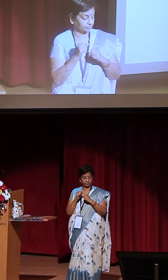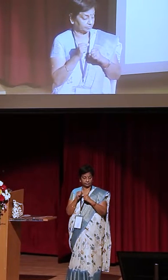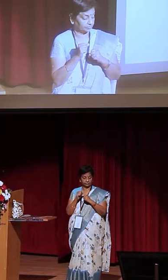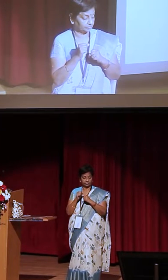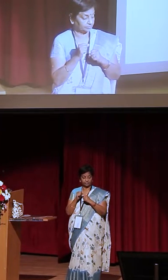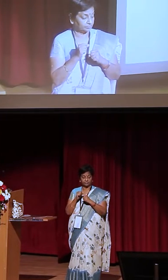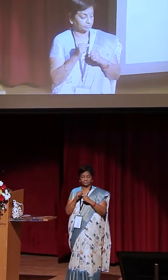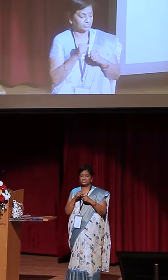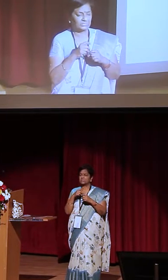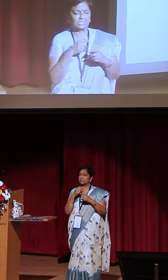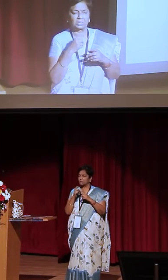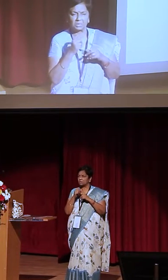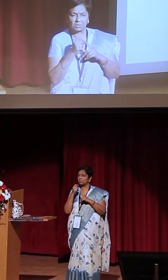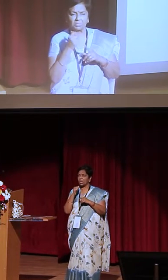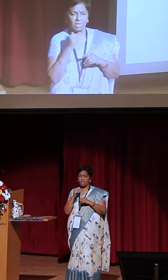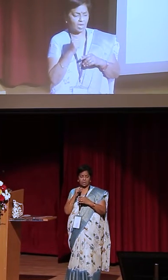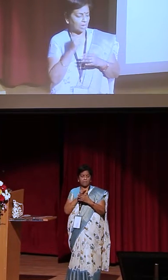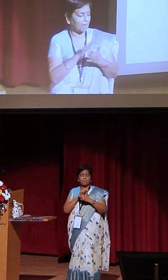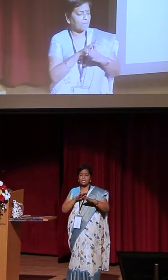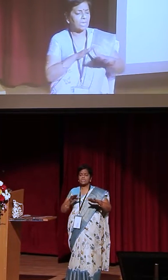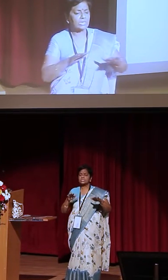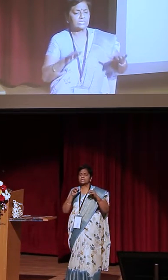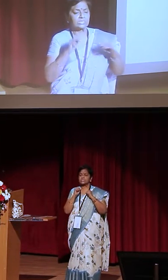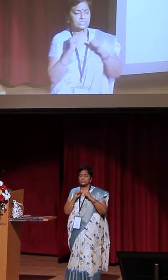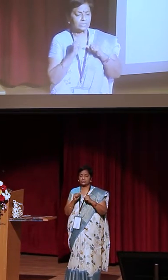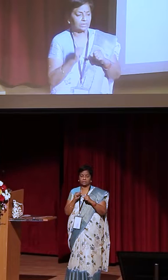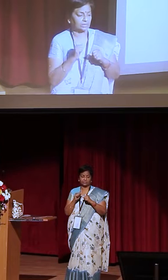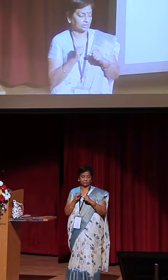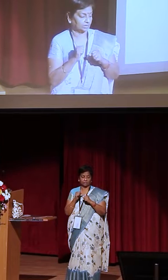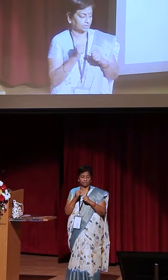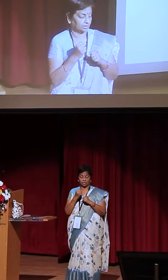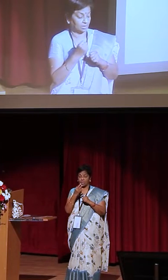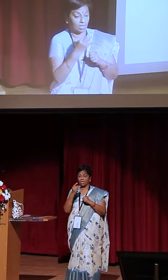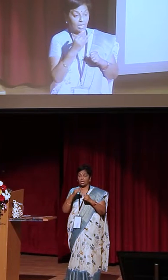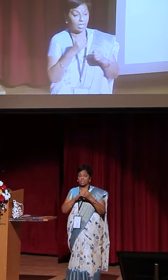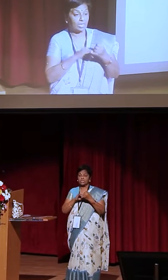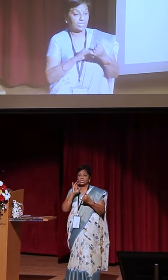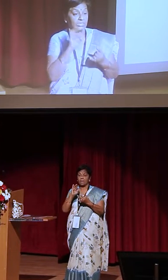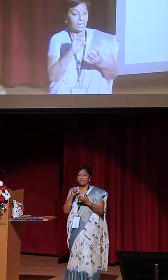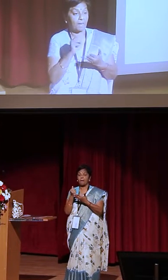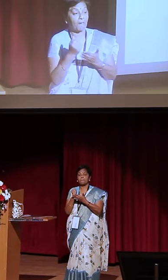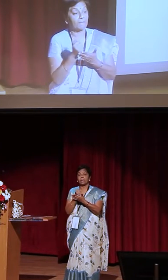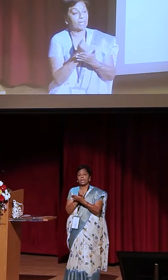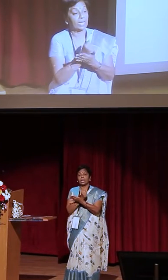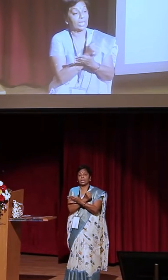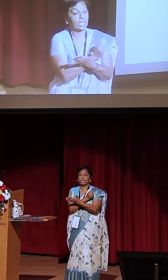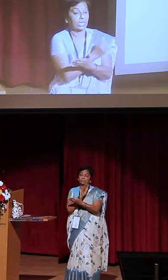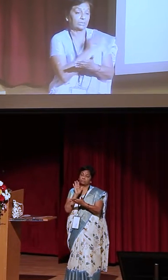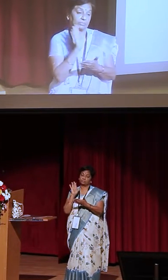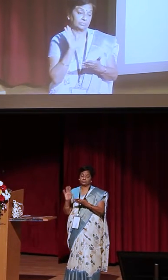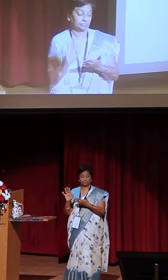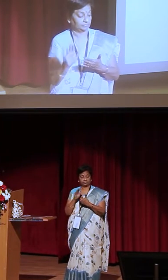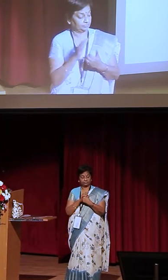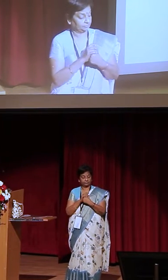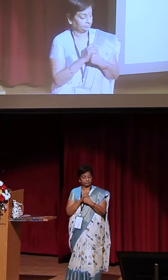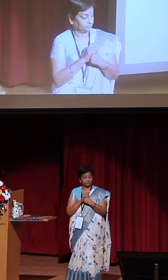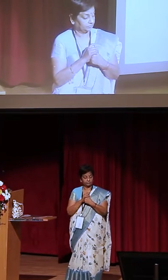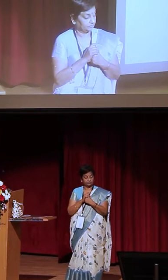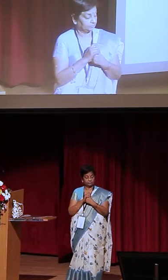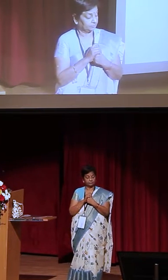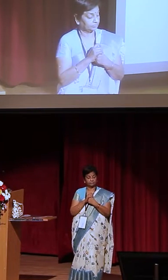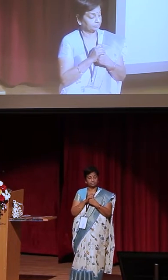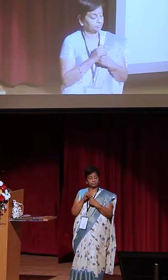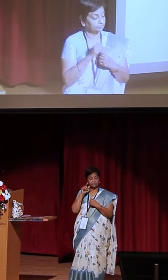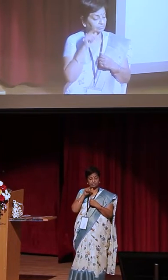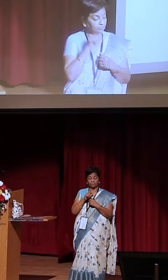Edward Antorovsky, a Polish scientist based in Canada, developed special braille powder. It is applied to wet print.